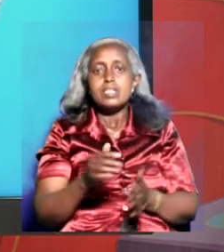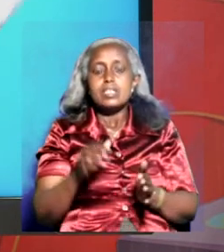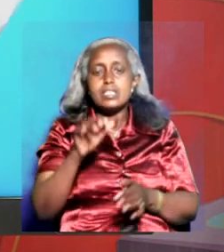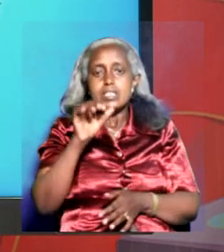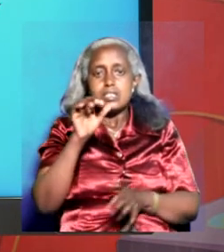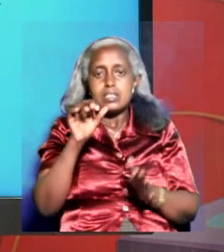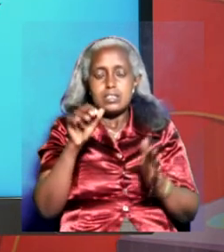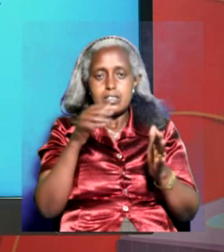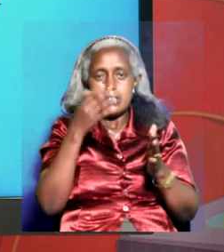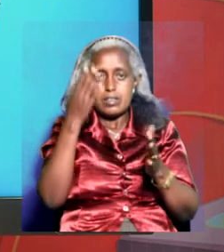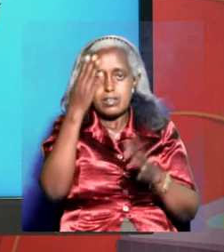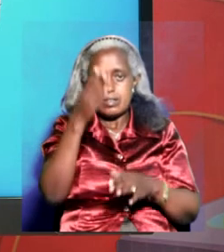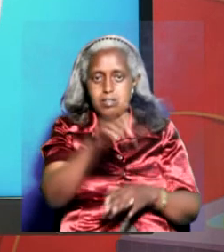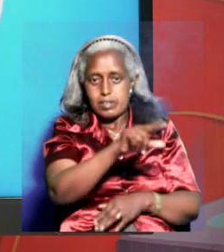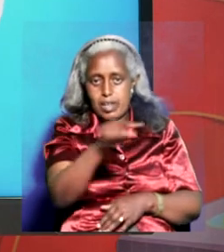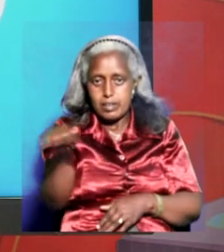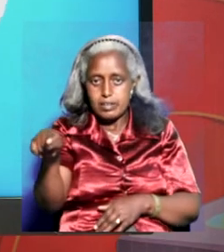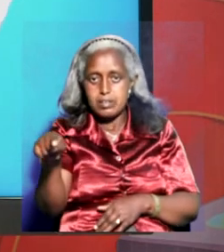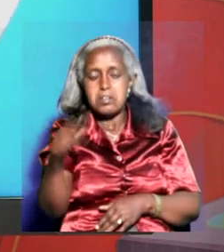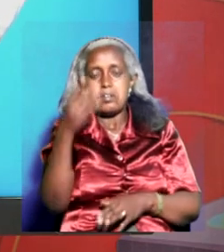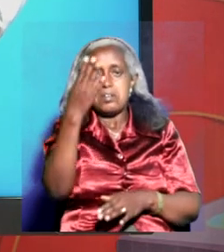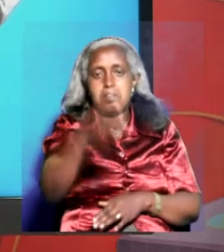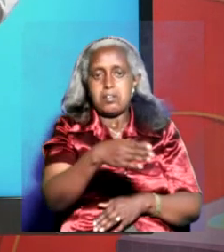its graph is this form.